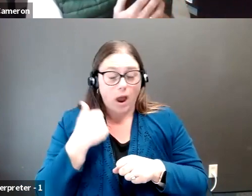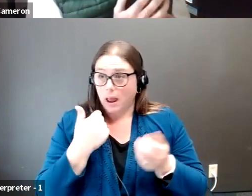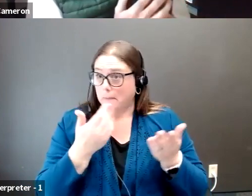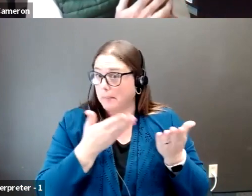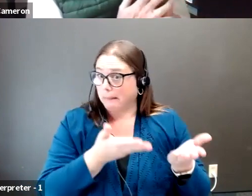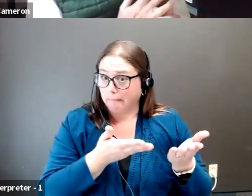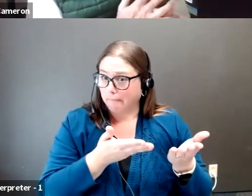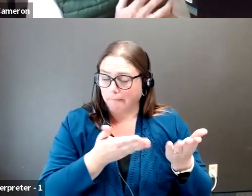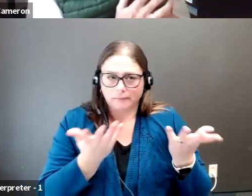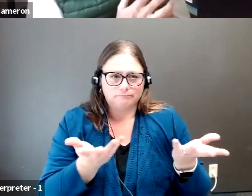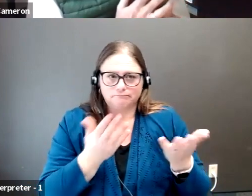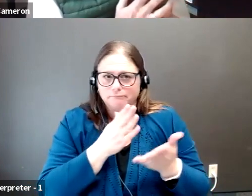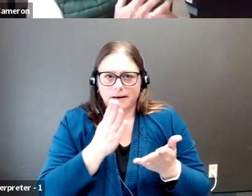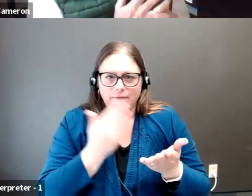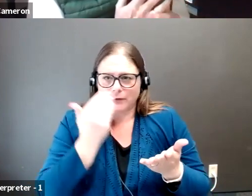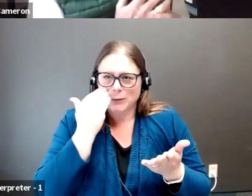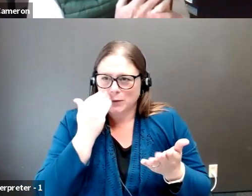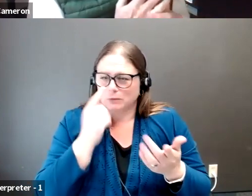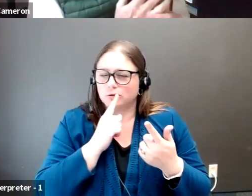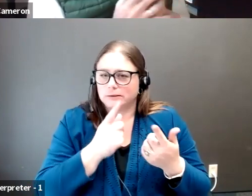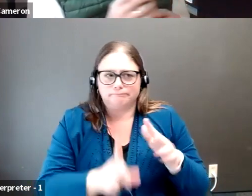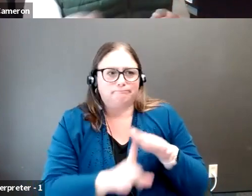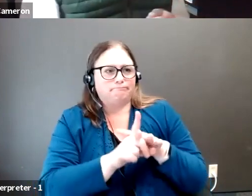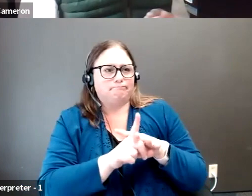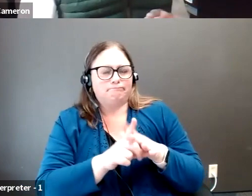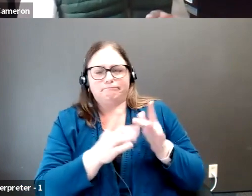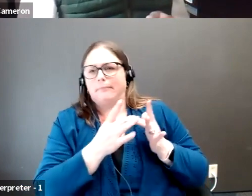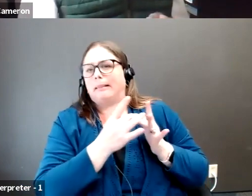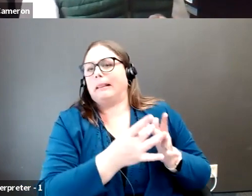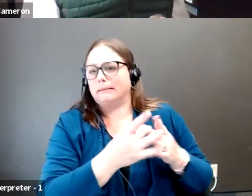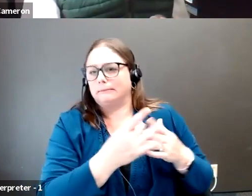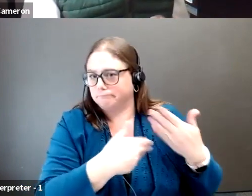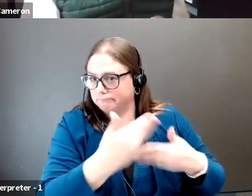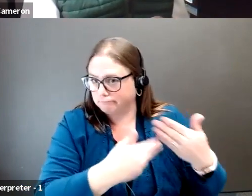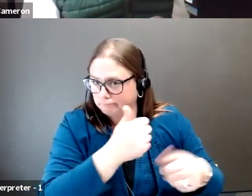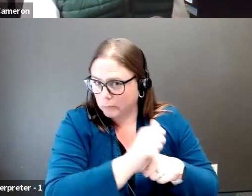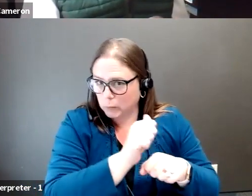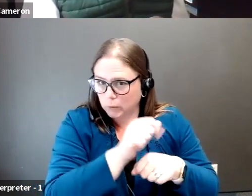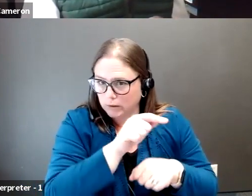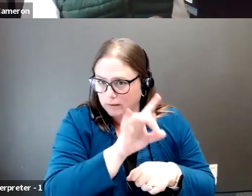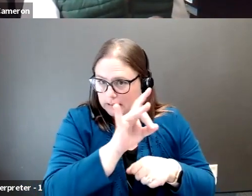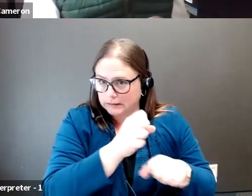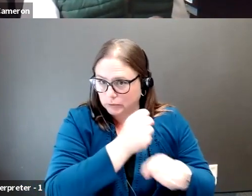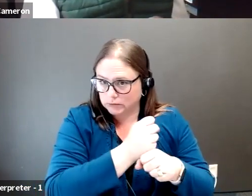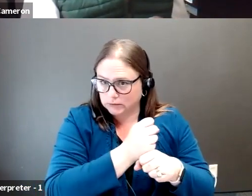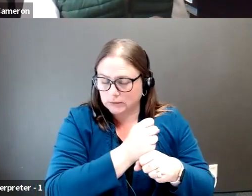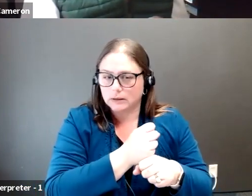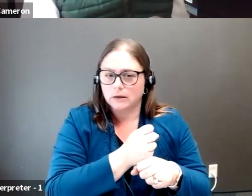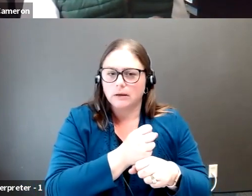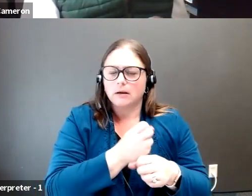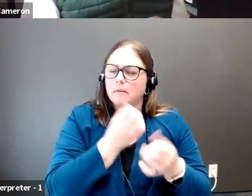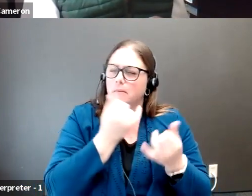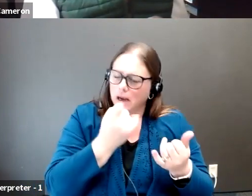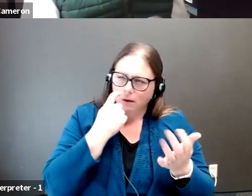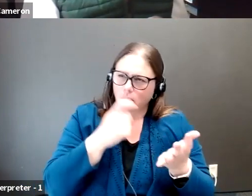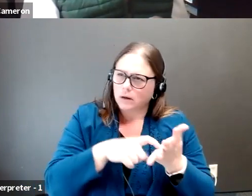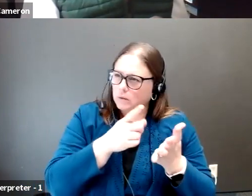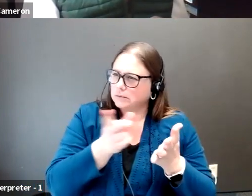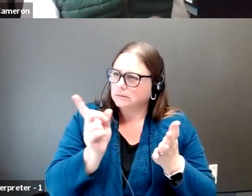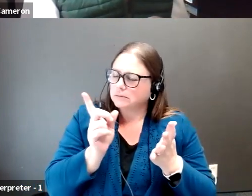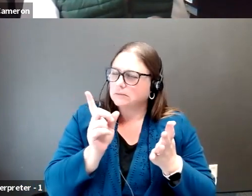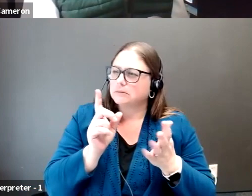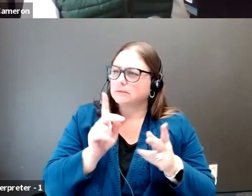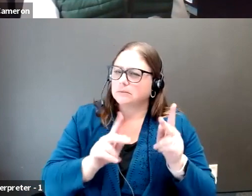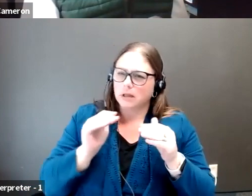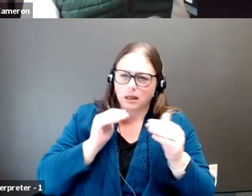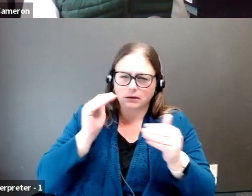of fell into my lap. And now I really see adults with special needs, what's happening